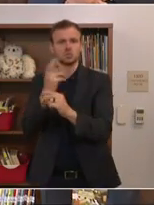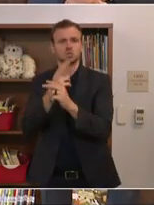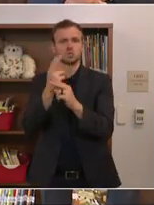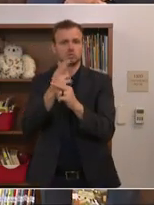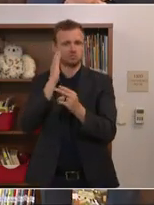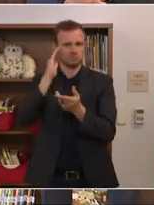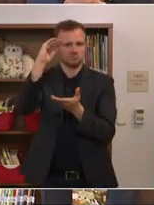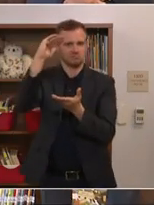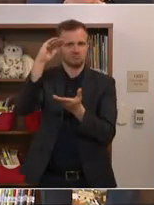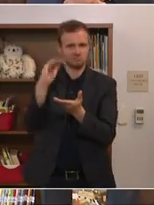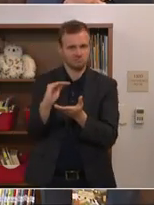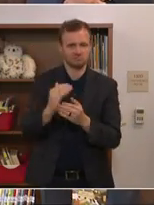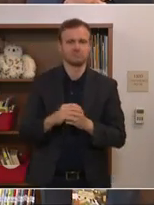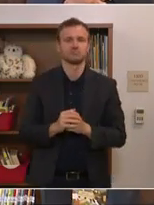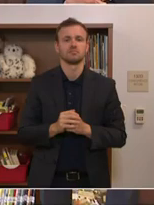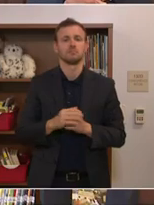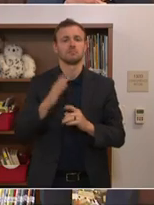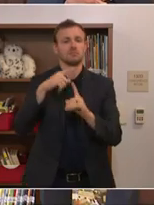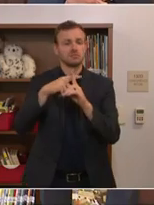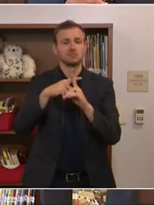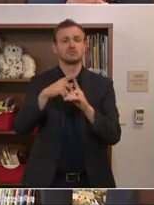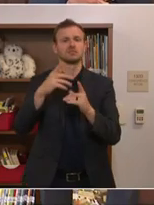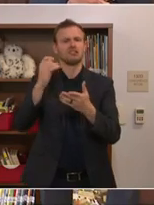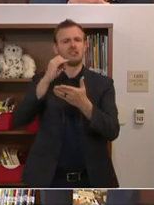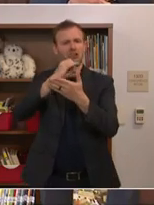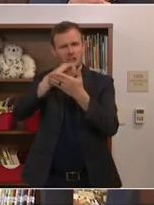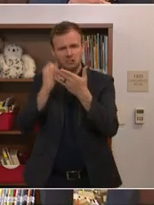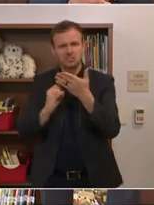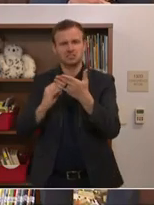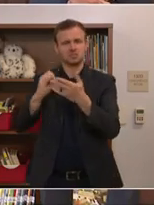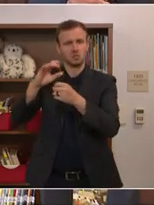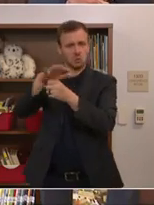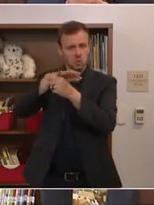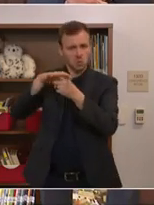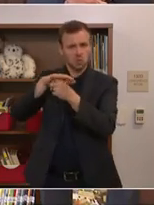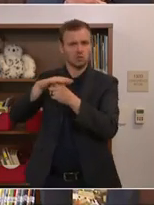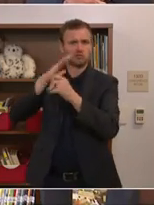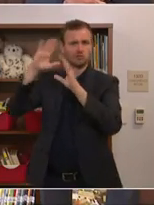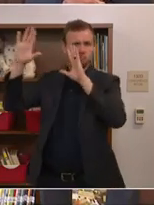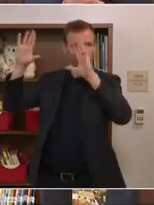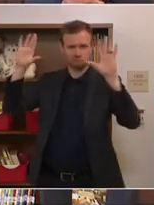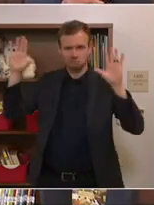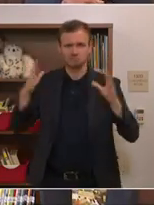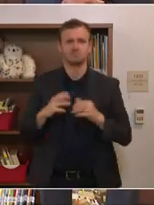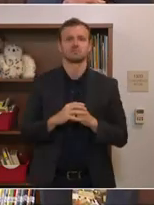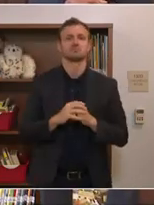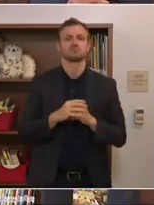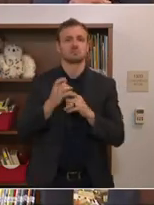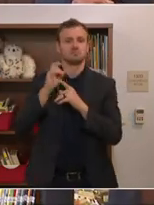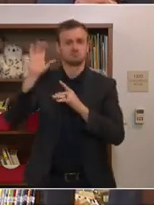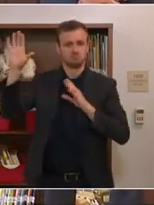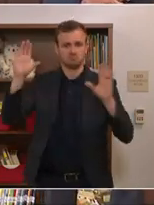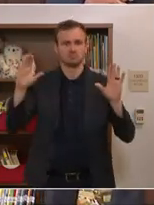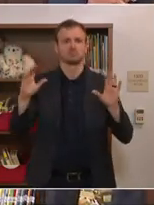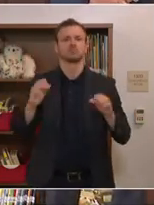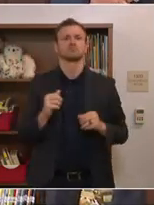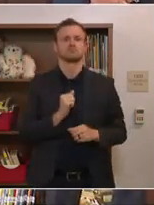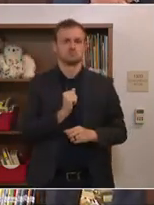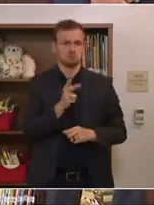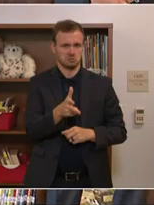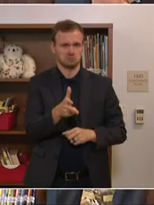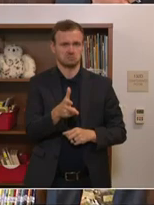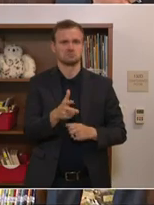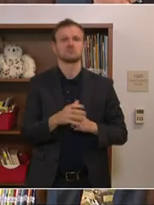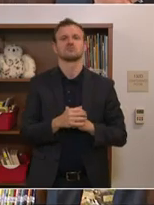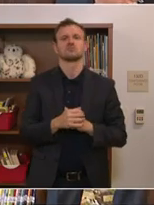local artists as well as international artists as far away as Portugal. So really unique art elements that we're very proud of. And then last but